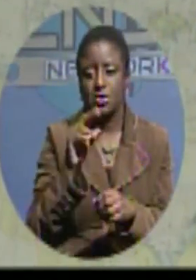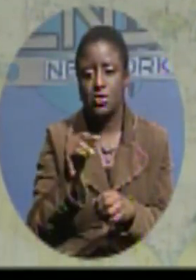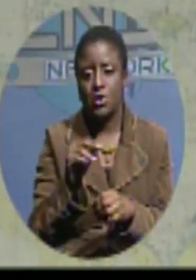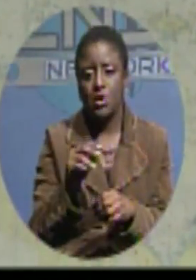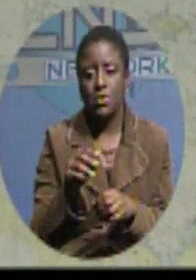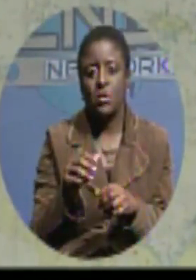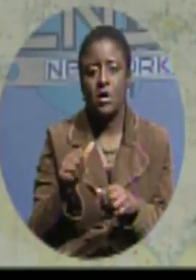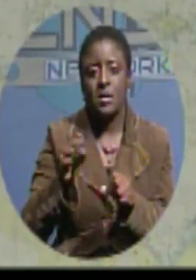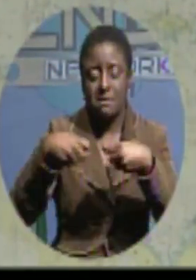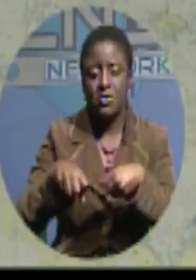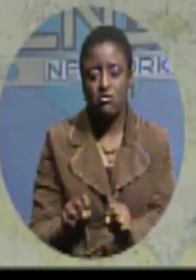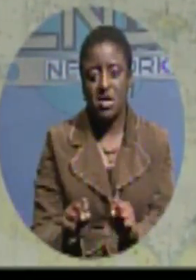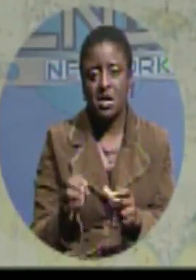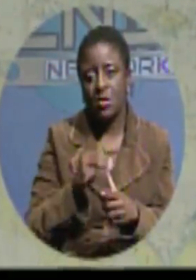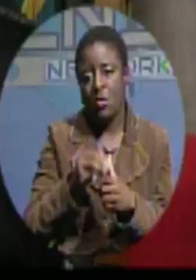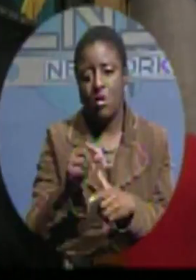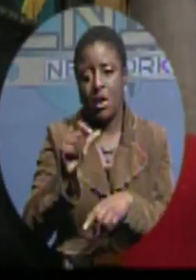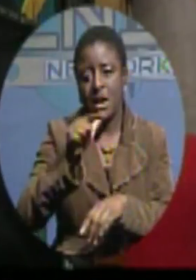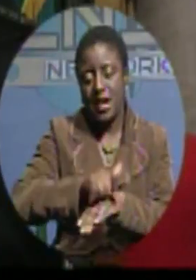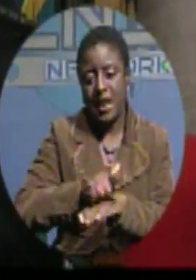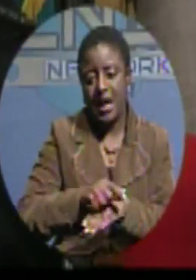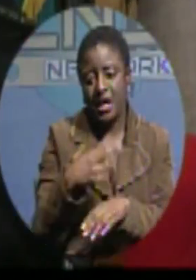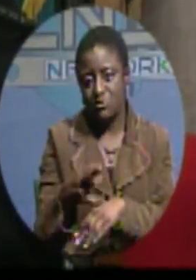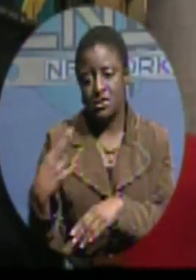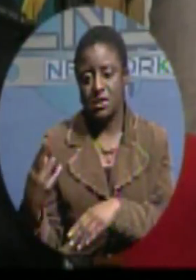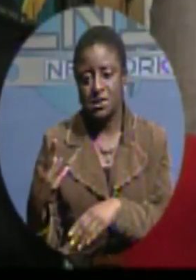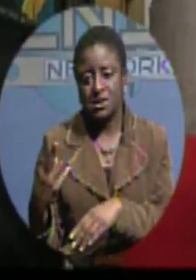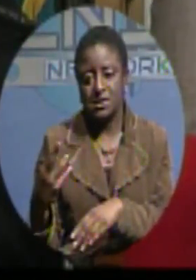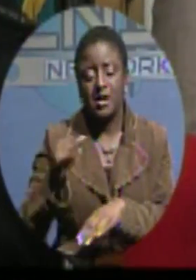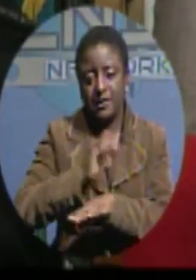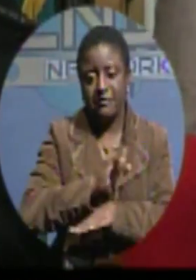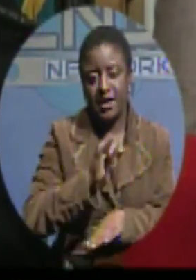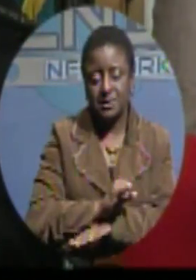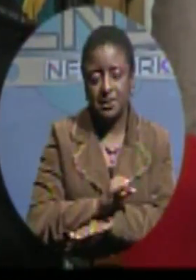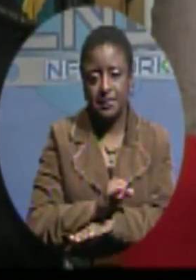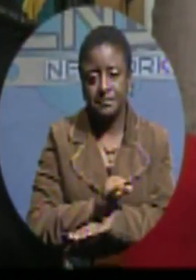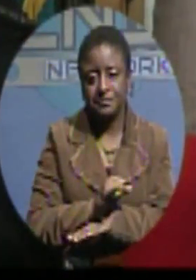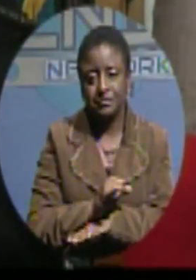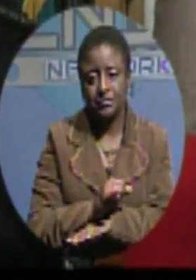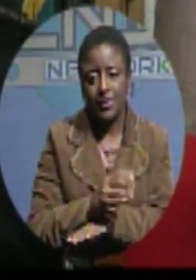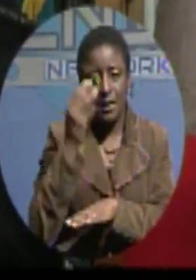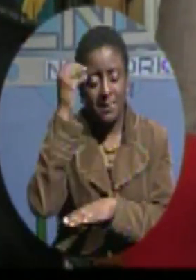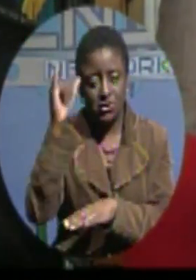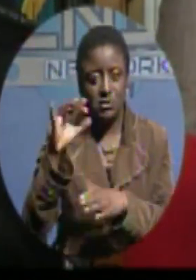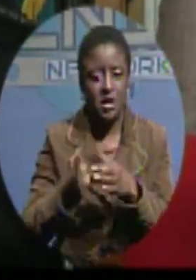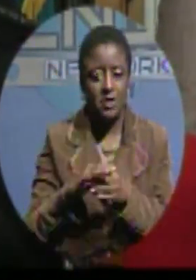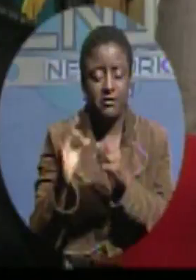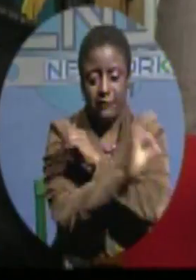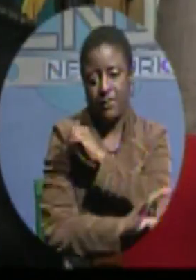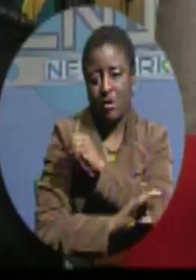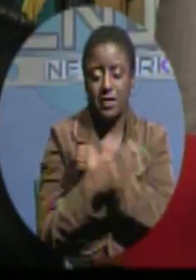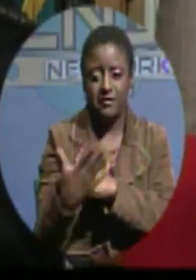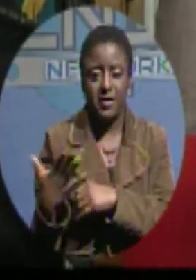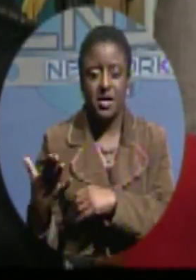of impact from the oil release. The Minister of Foreign Affairs has been requested to communicate formally with the United States